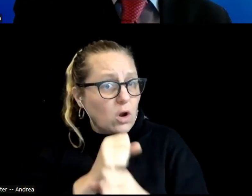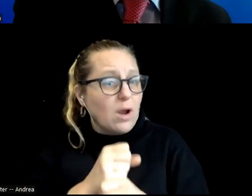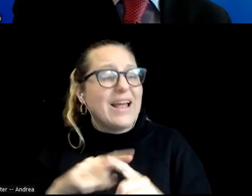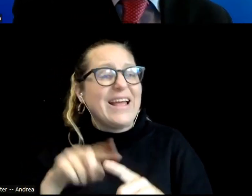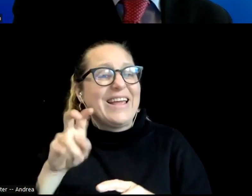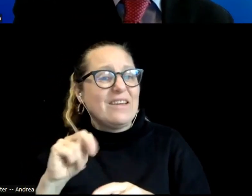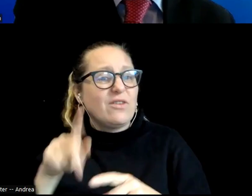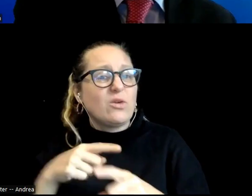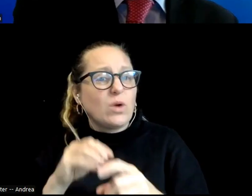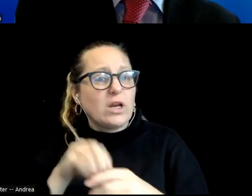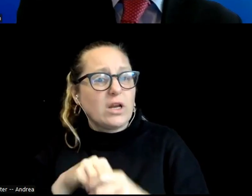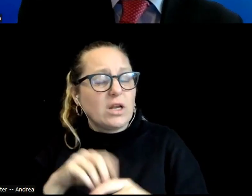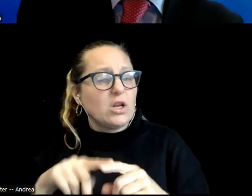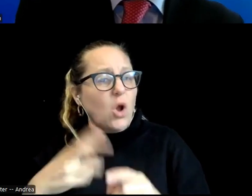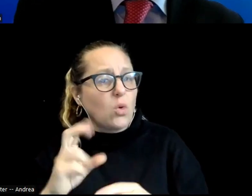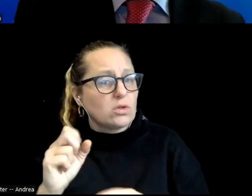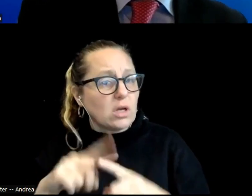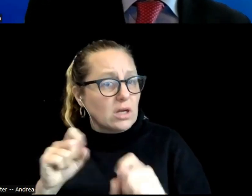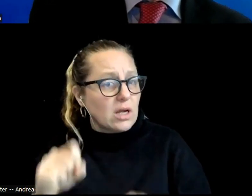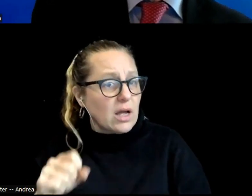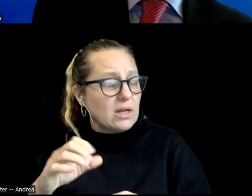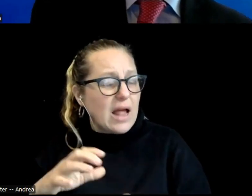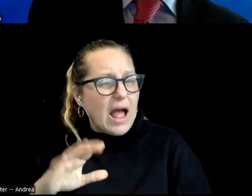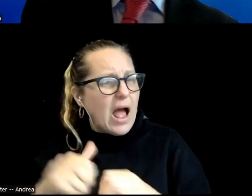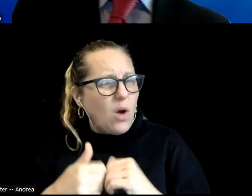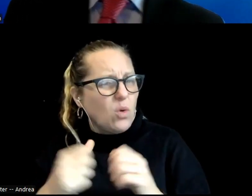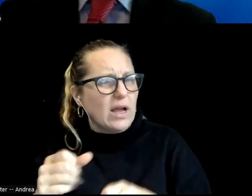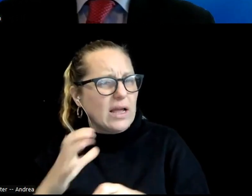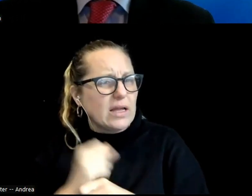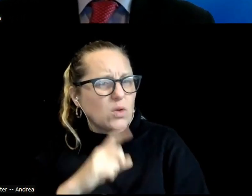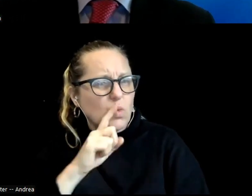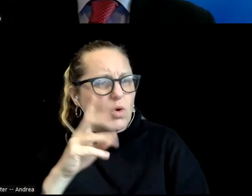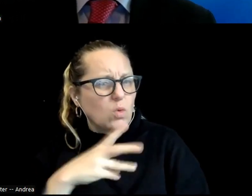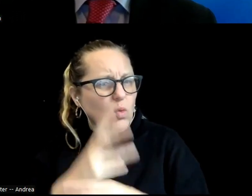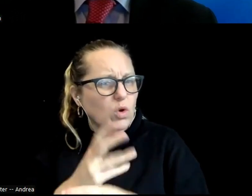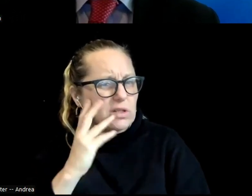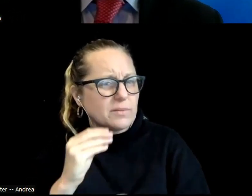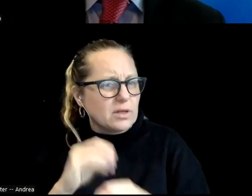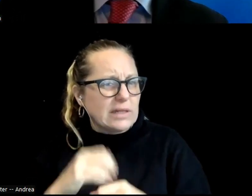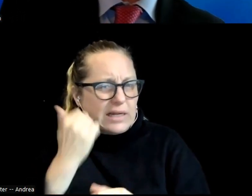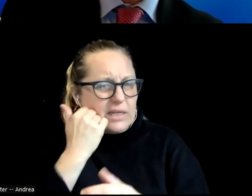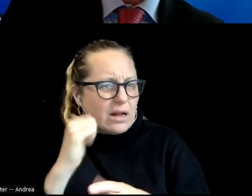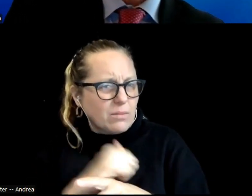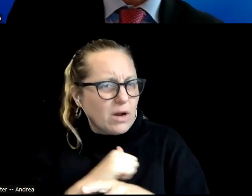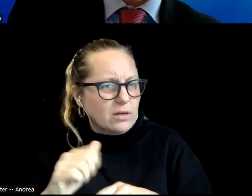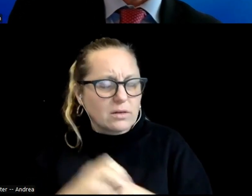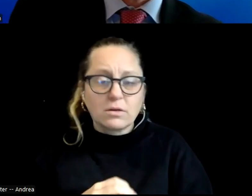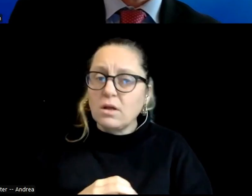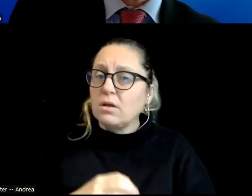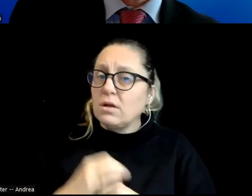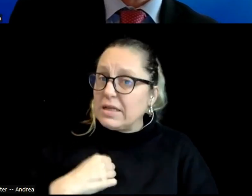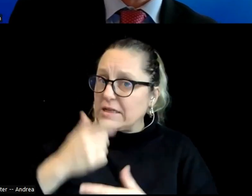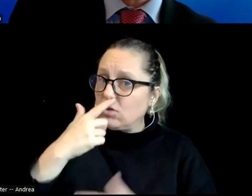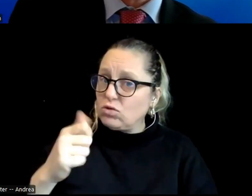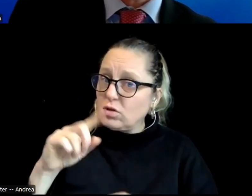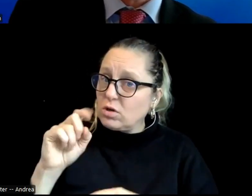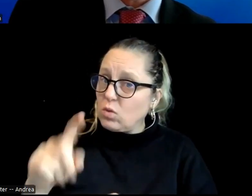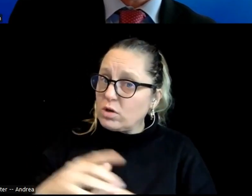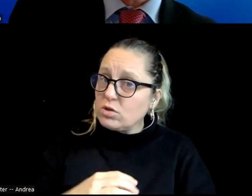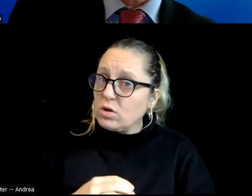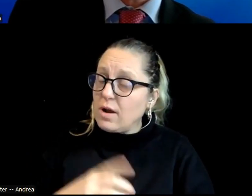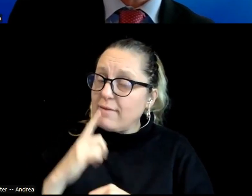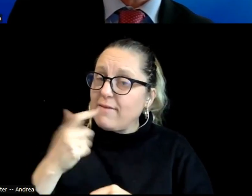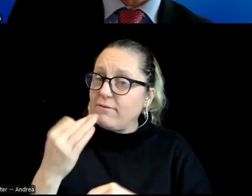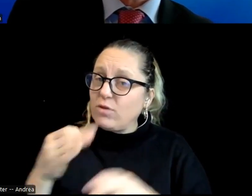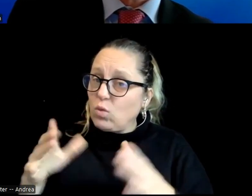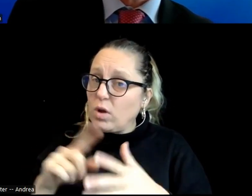get that real world experience at a dental practice? So that's an interesting question. There's a couple of ways. Of course, the